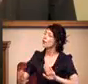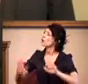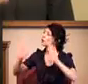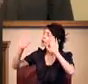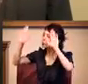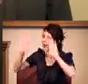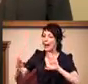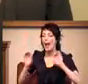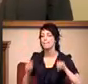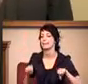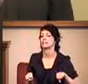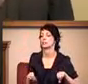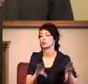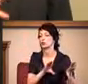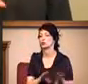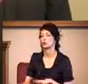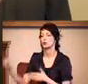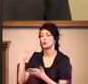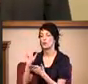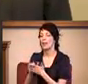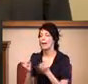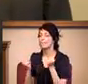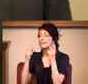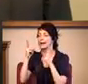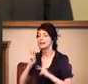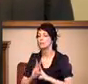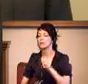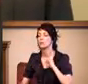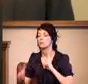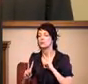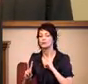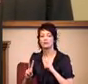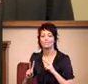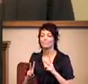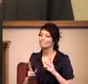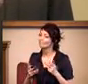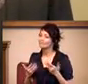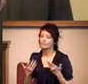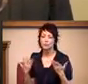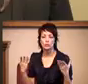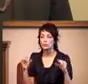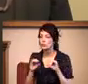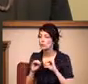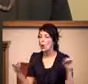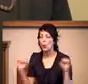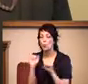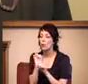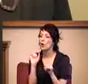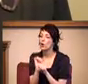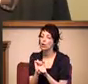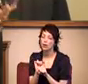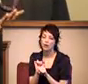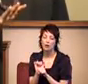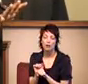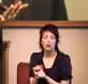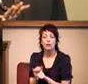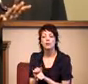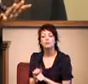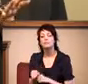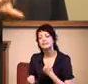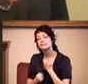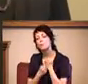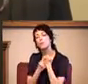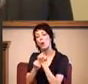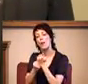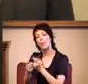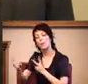great ability to do that. Many people in here have lost jobs over the last number of years. Be there for those who need